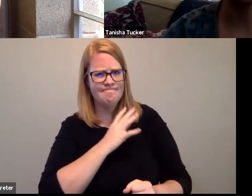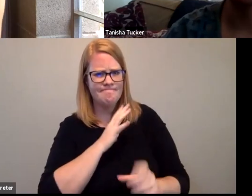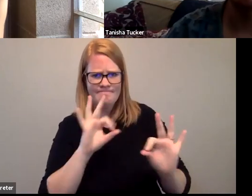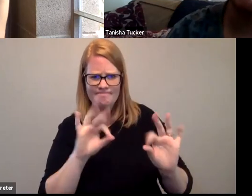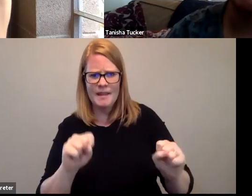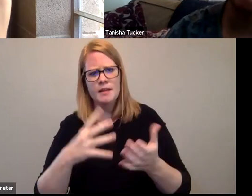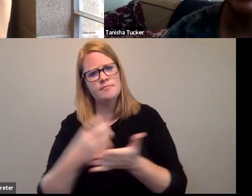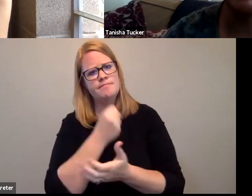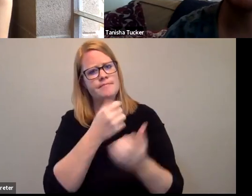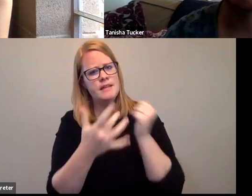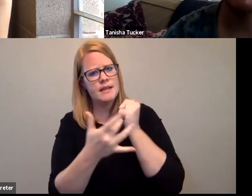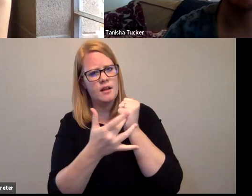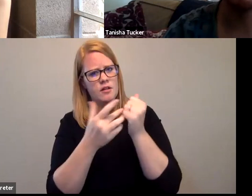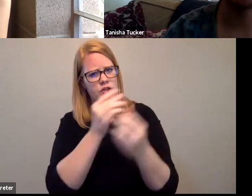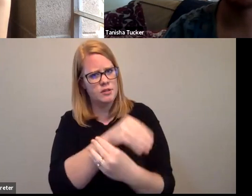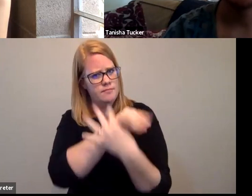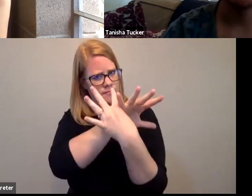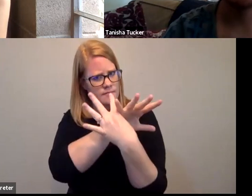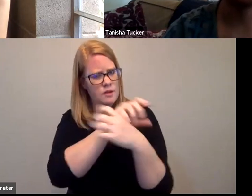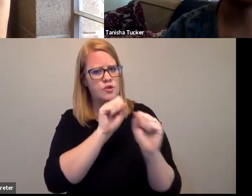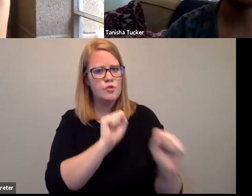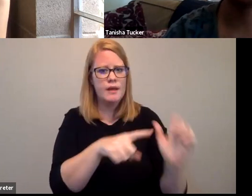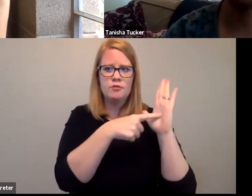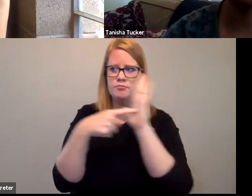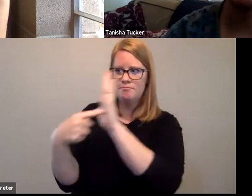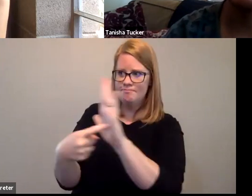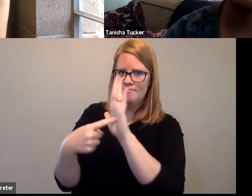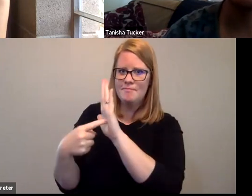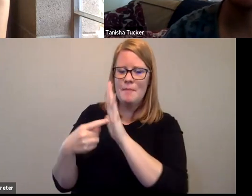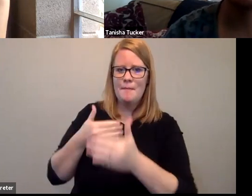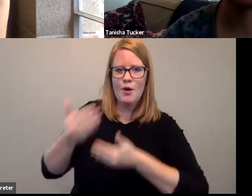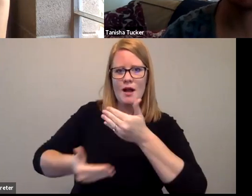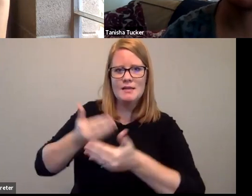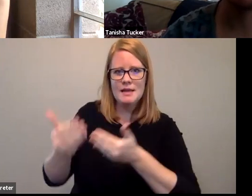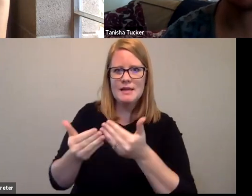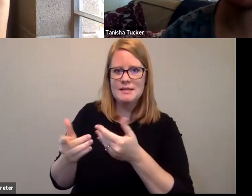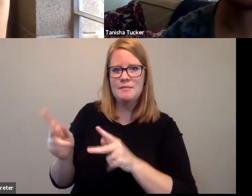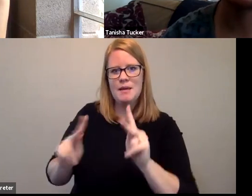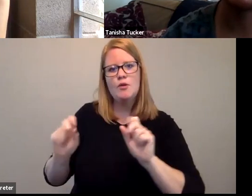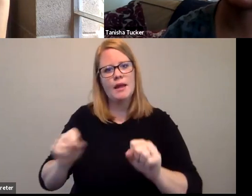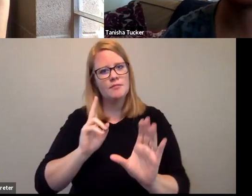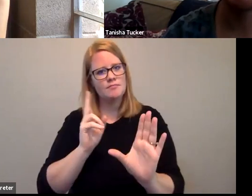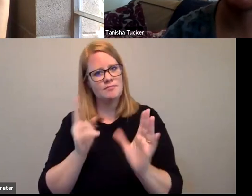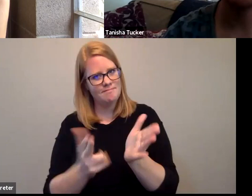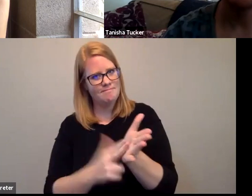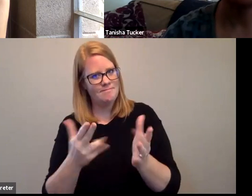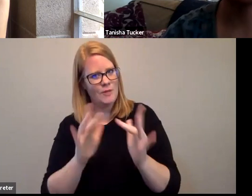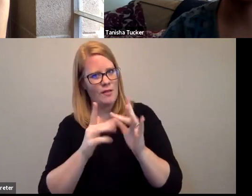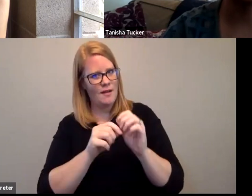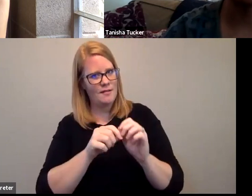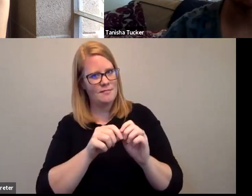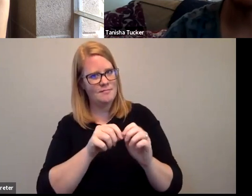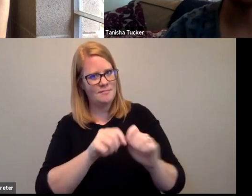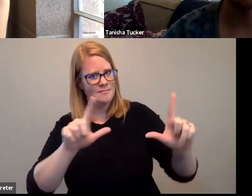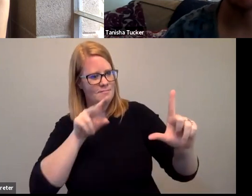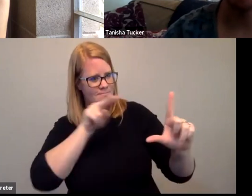that we can still reach many people. And, you know, who knows, I think it's almost to the point, even though it's not hands-on, you're still